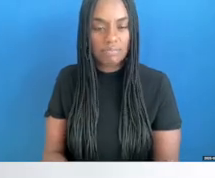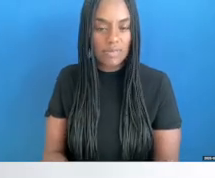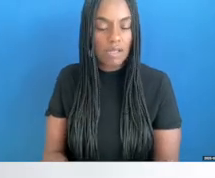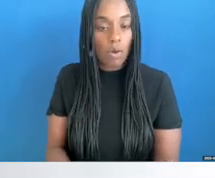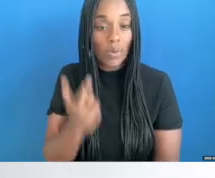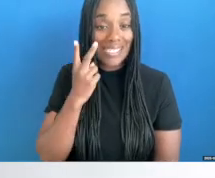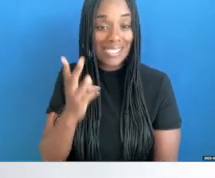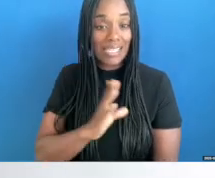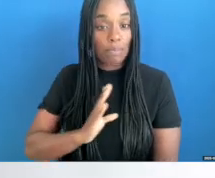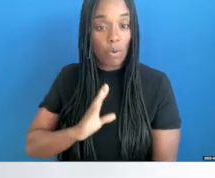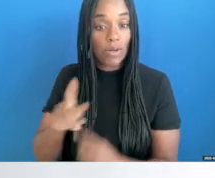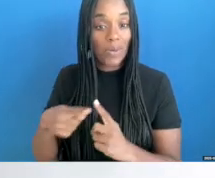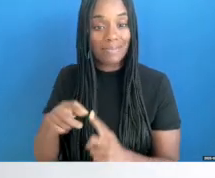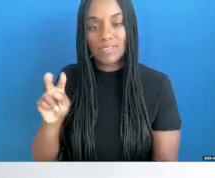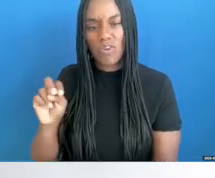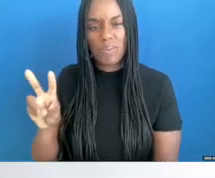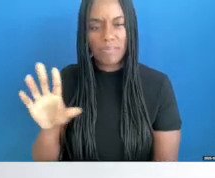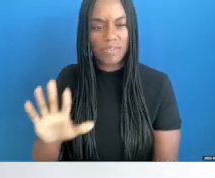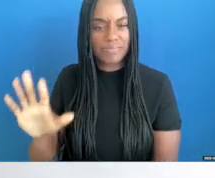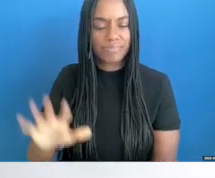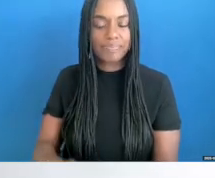timeframe. So the